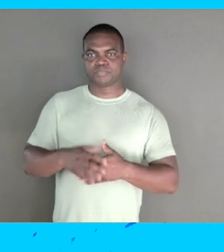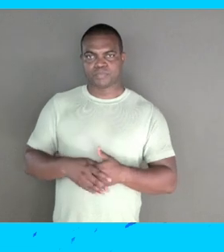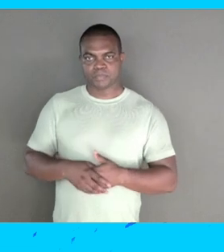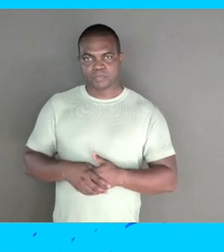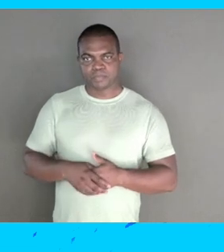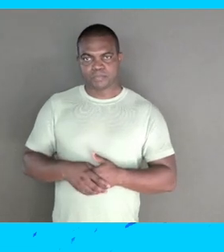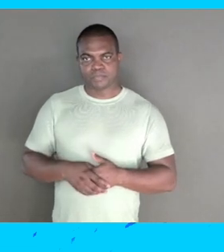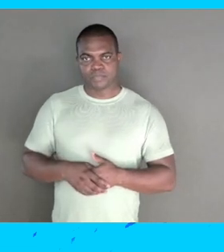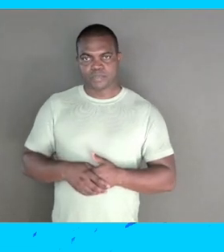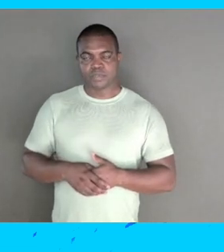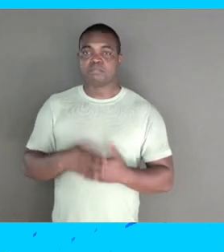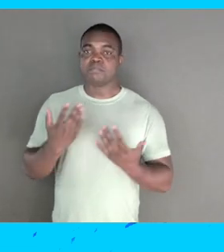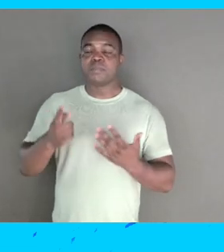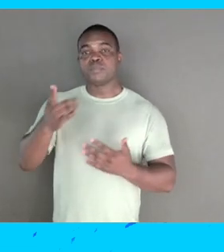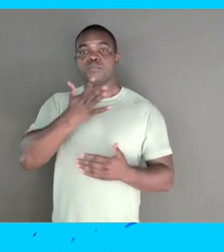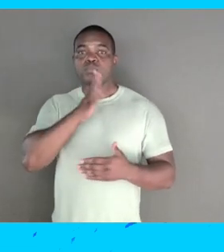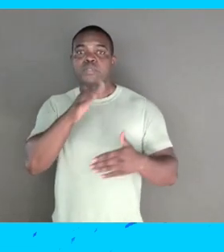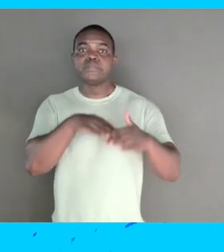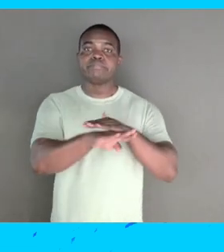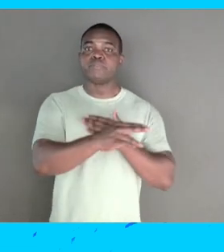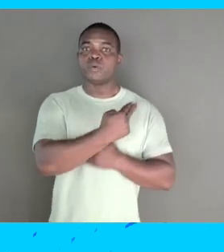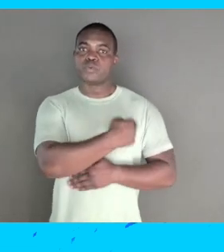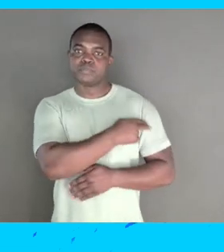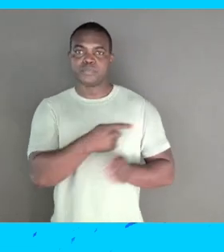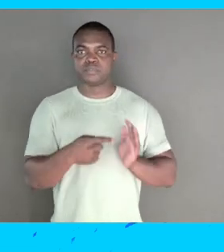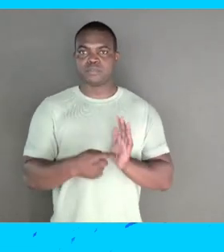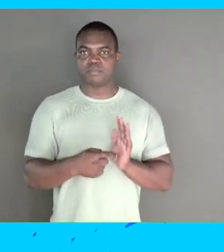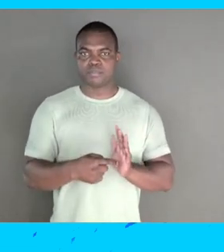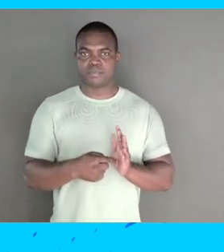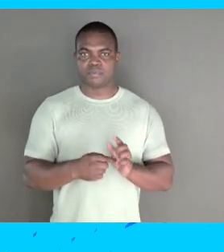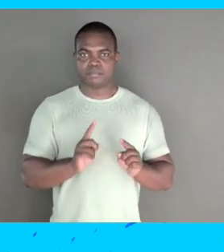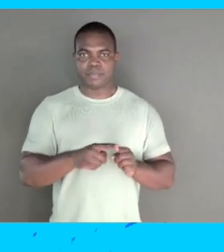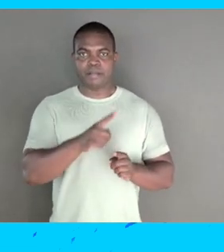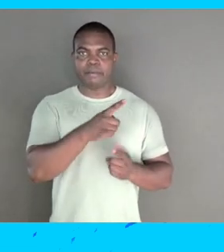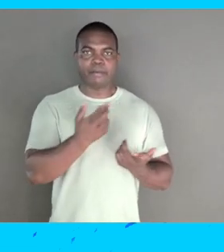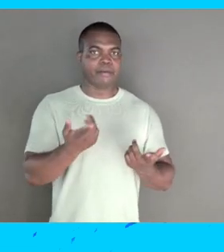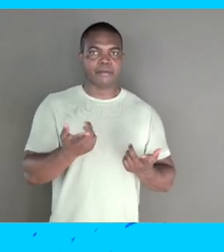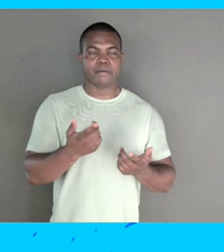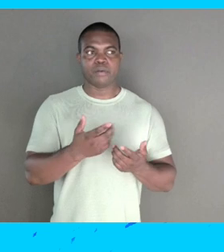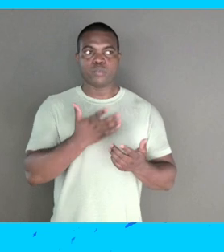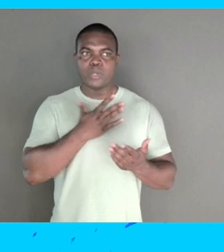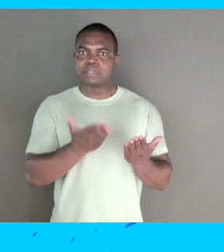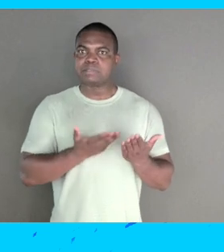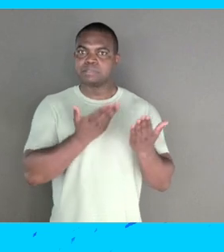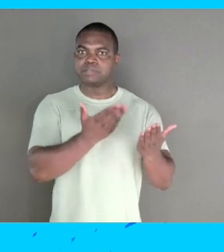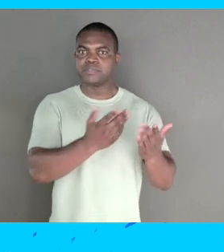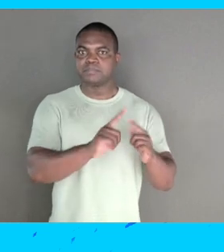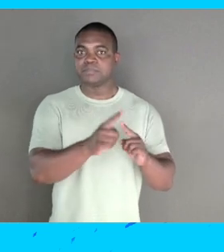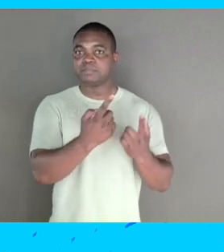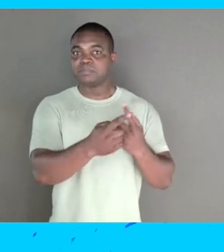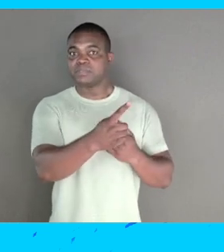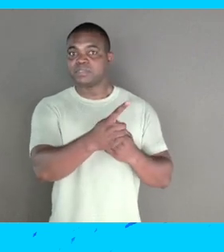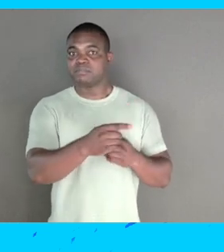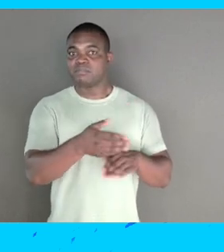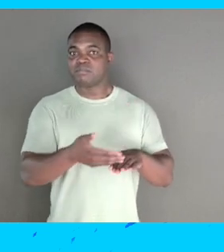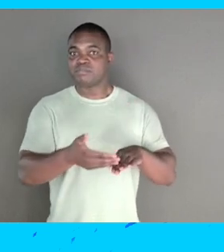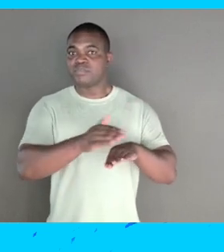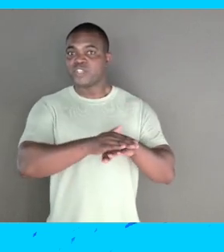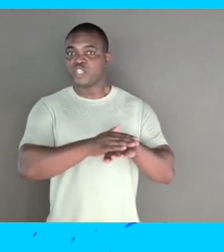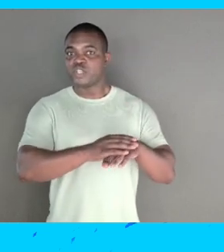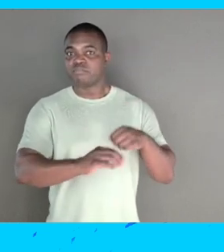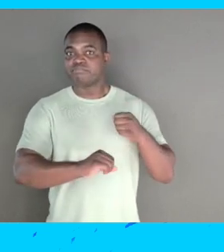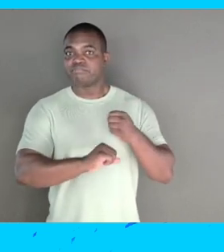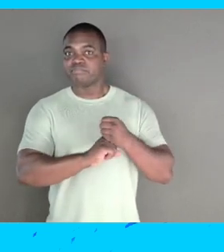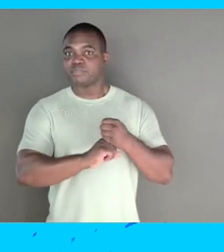want wanting a service, a professional service, and the next thing you know, the whole hospital have your information, the